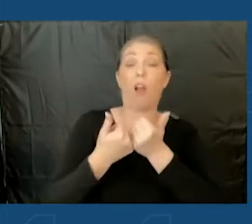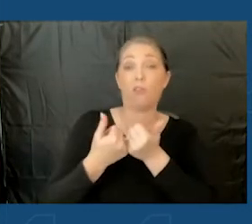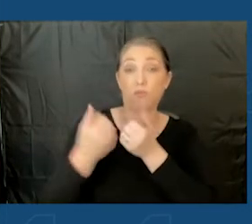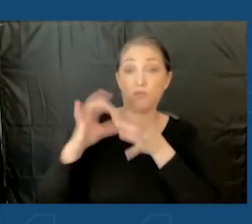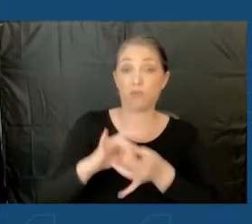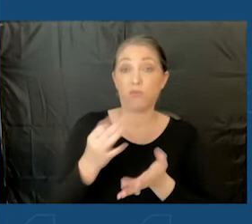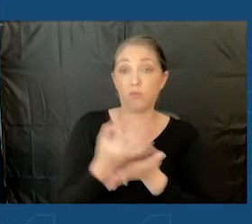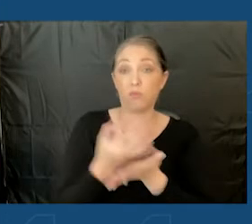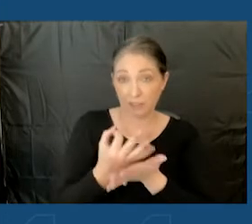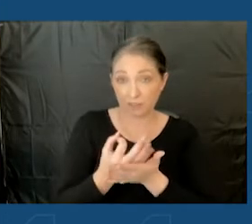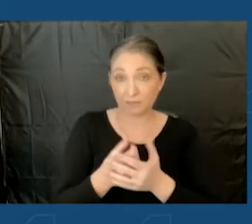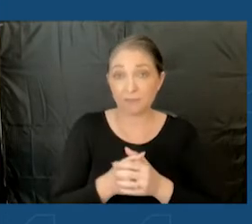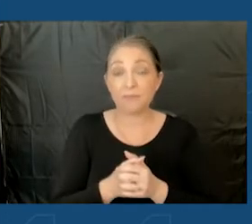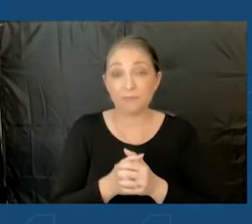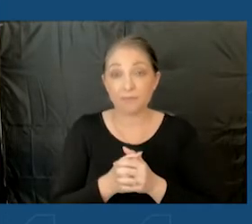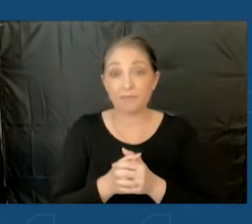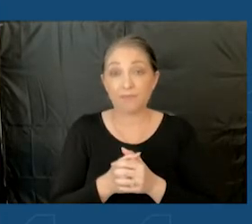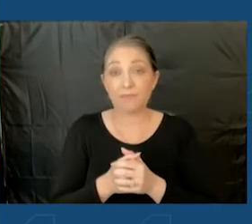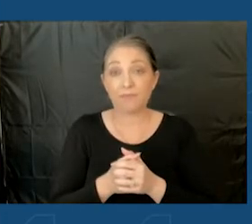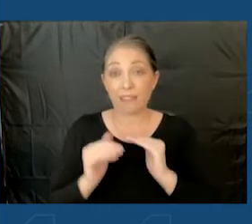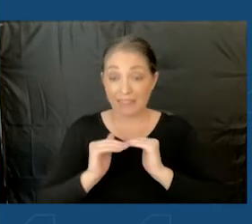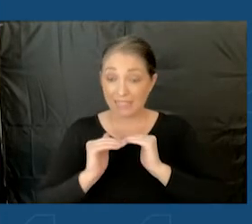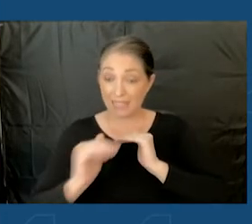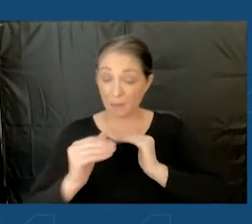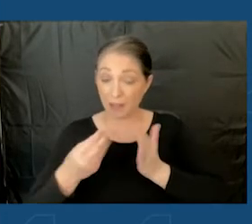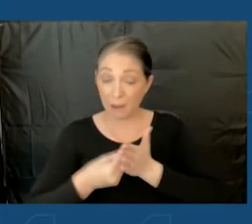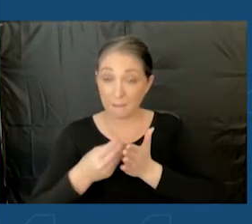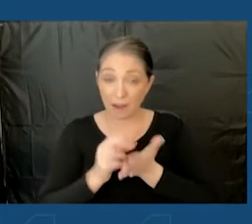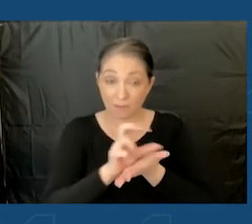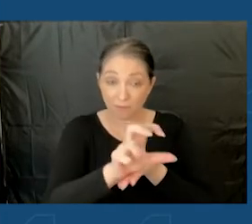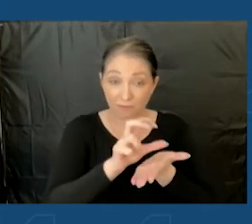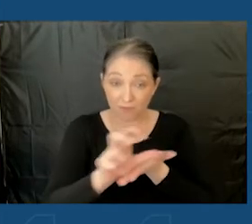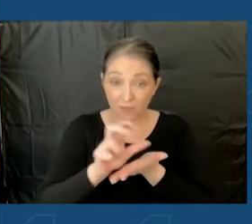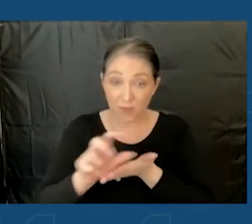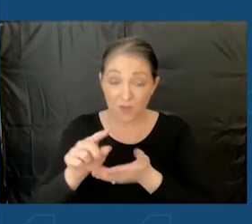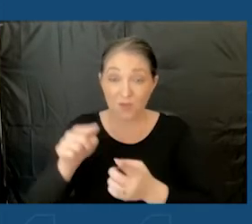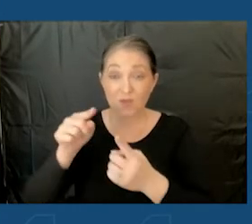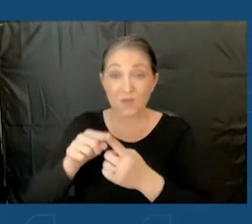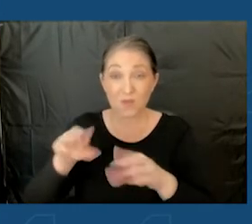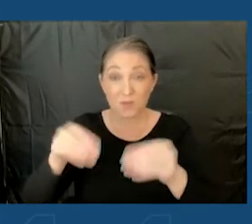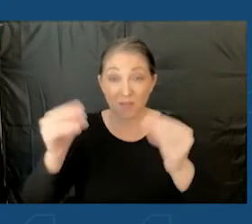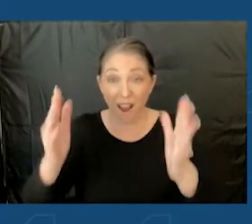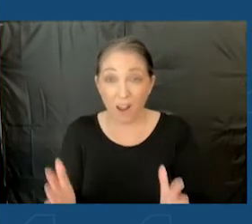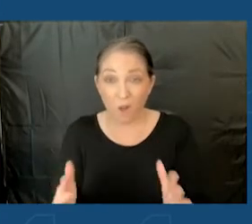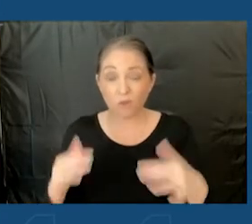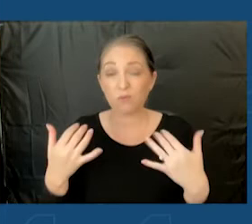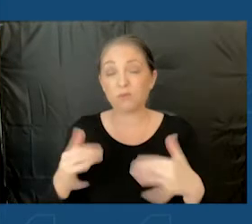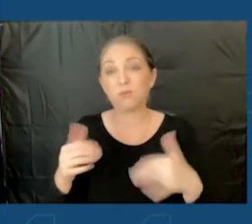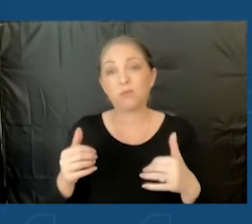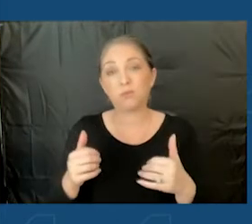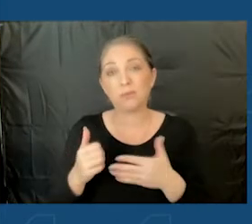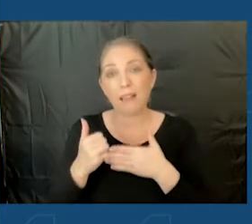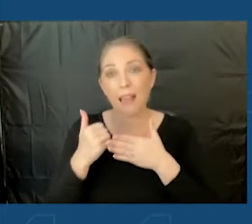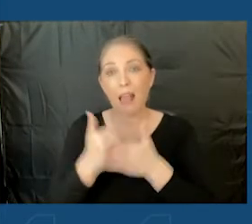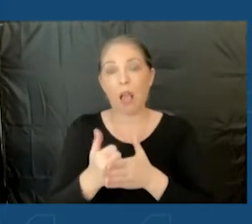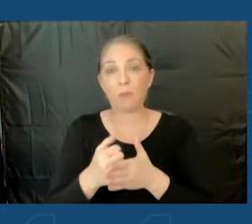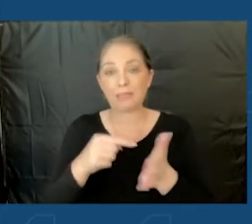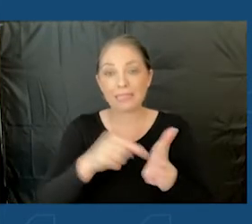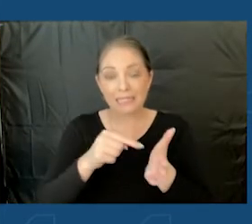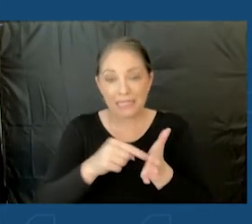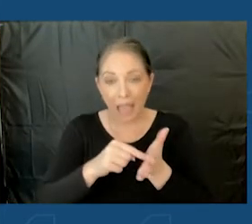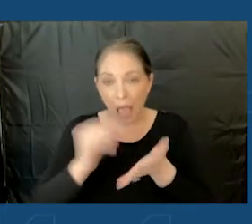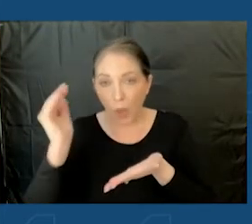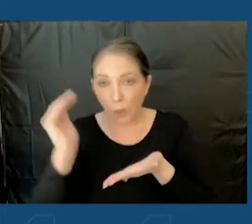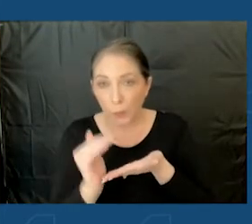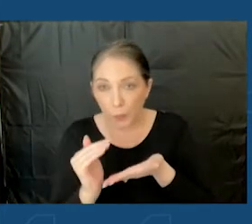Placing stabilization funding directly into the hands of providers helps to mitigate debt and helps to